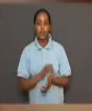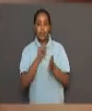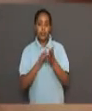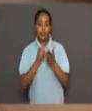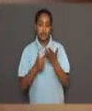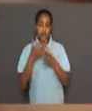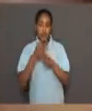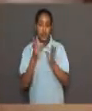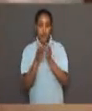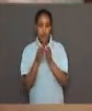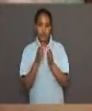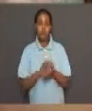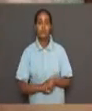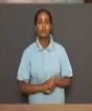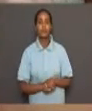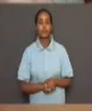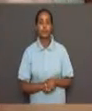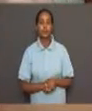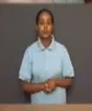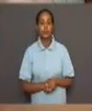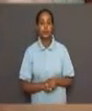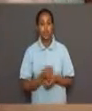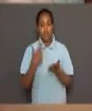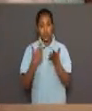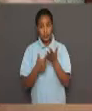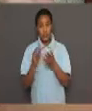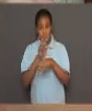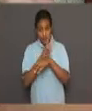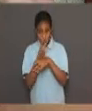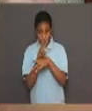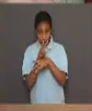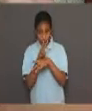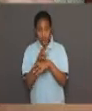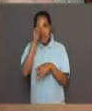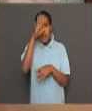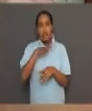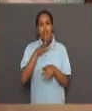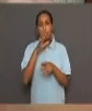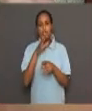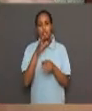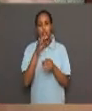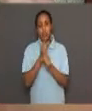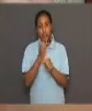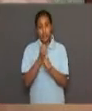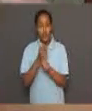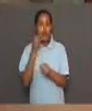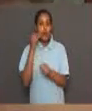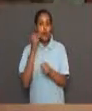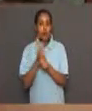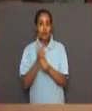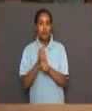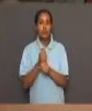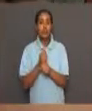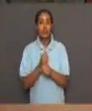is then collected. In this video, a man has created a homemade version of